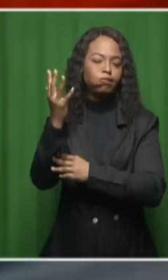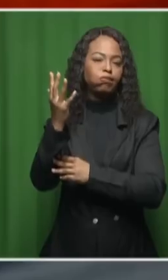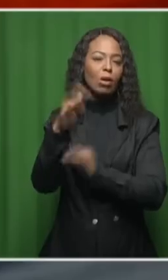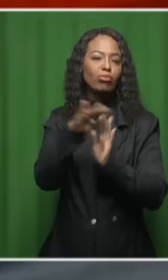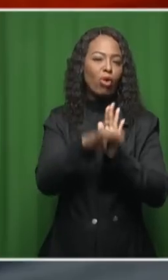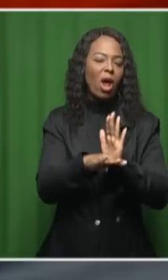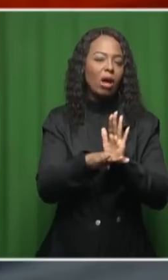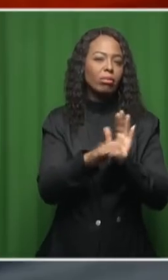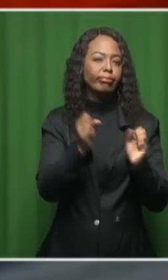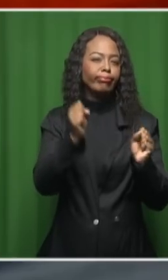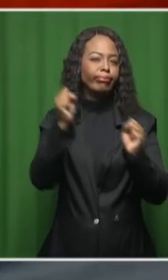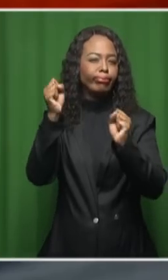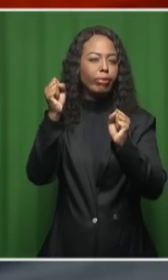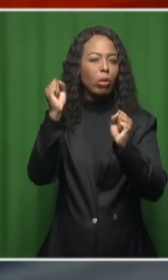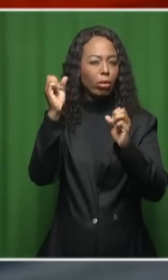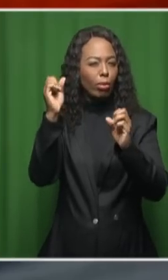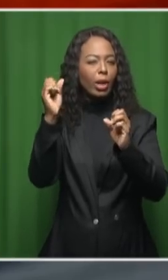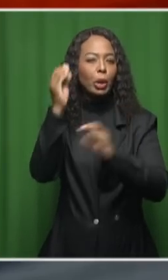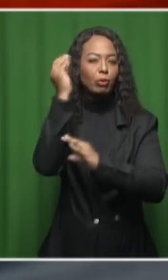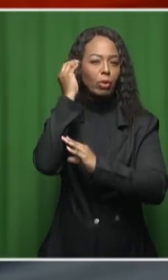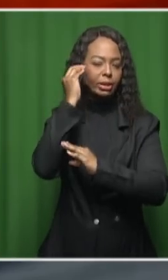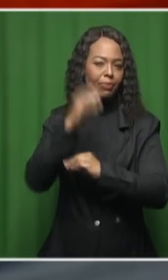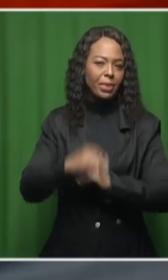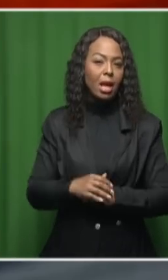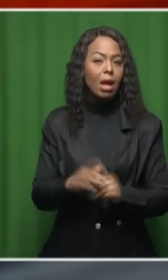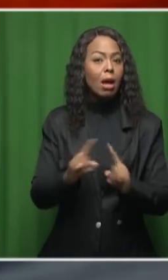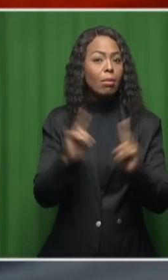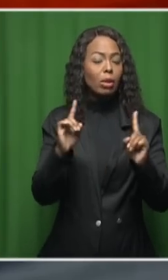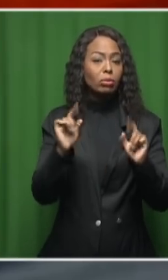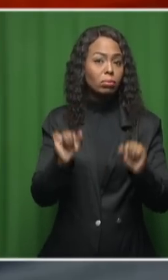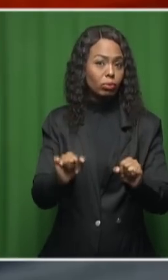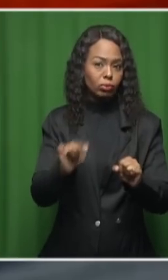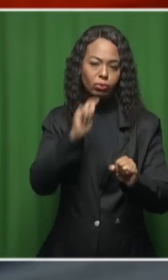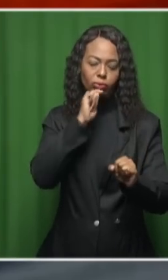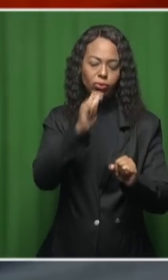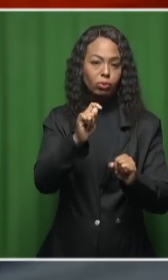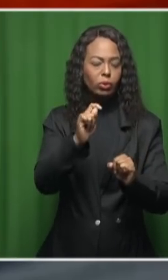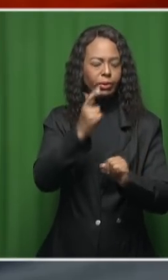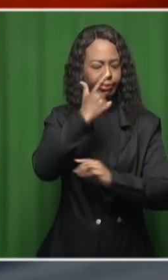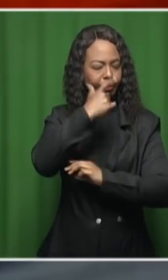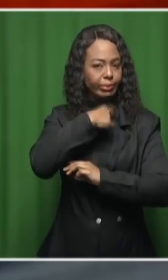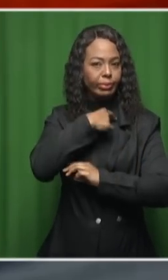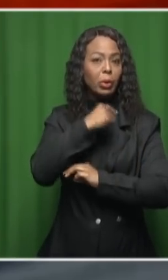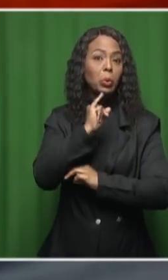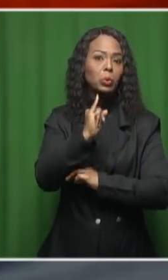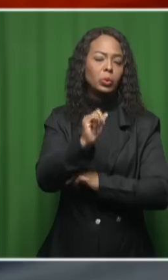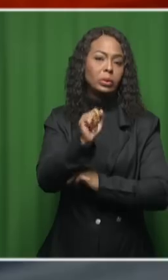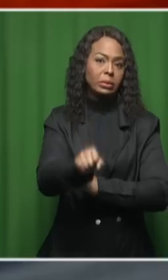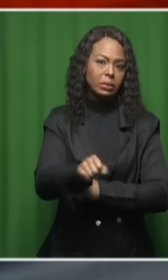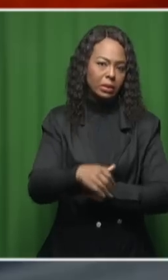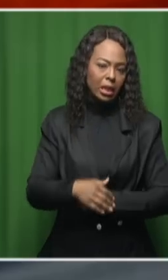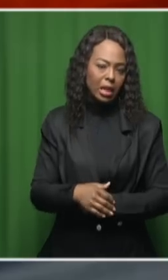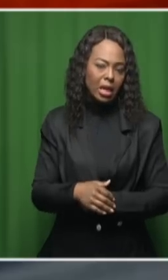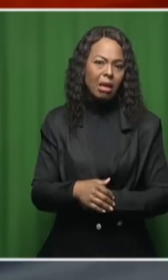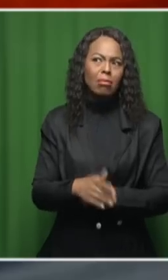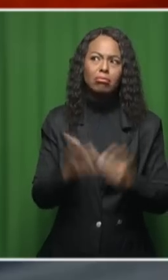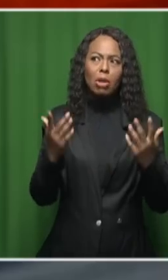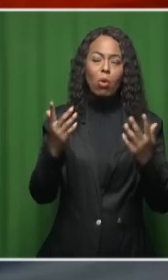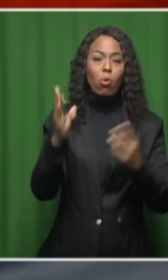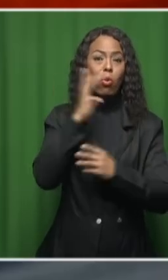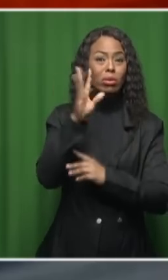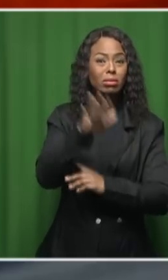just so we can give you a bit more information. But it truly devastating. They're saying that, while water supplied